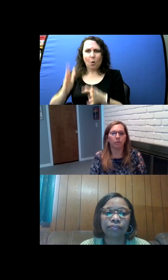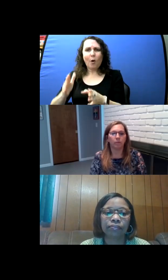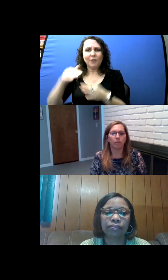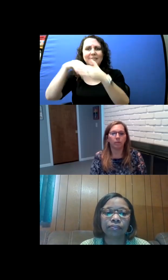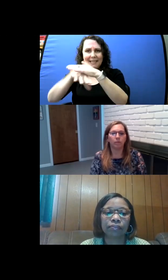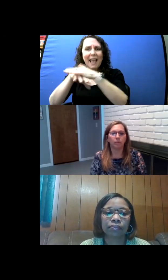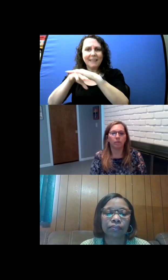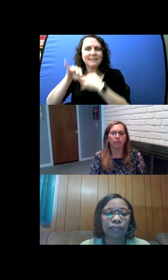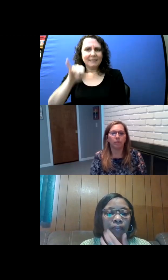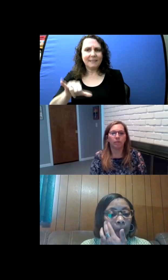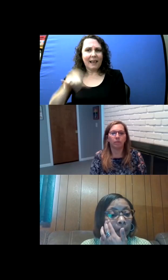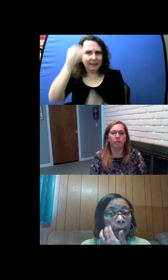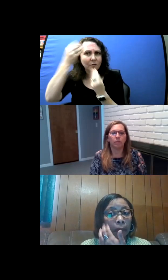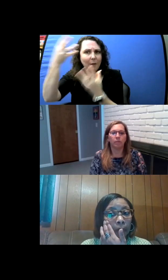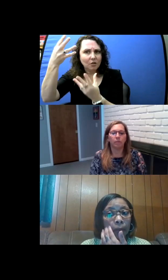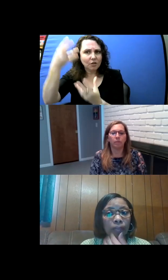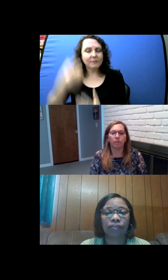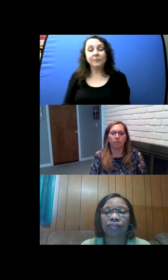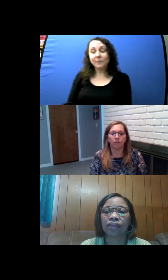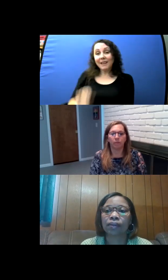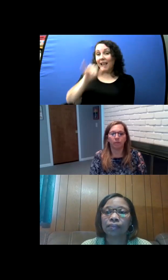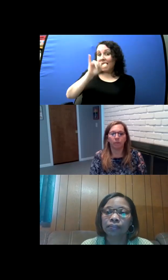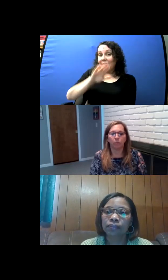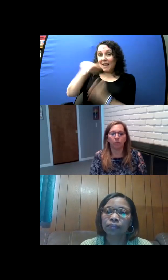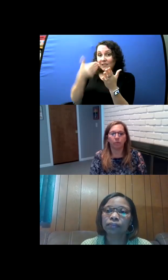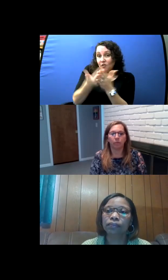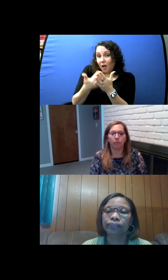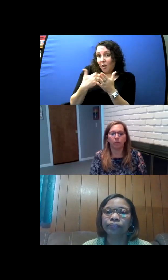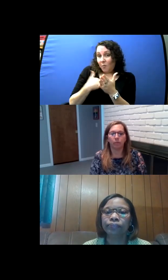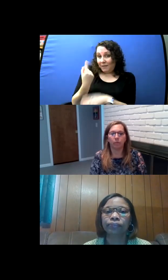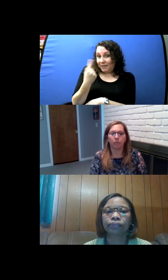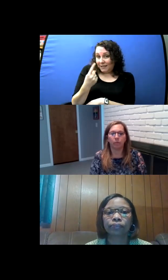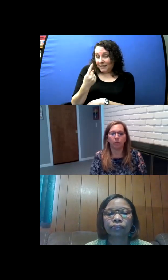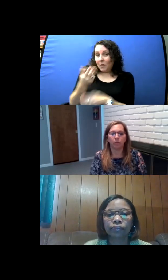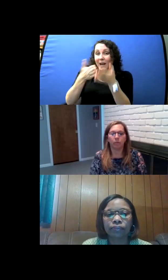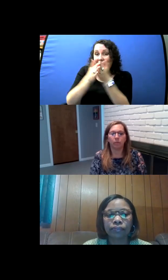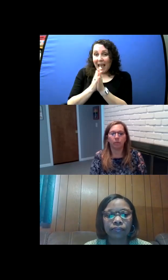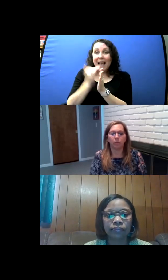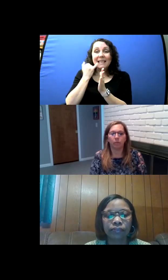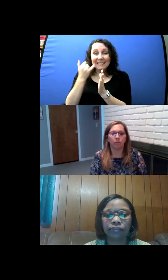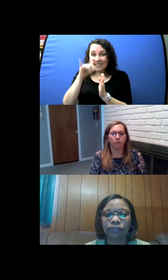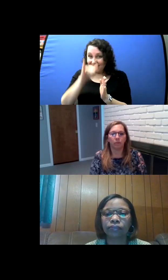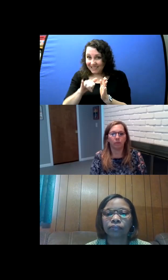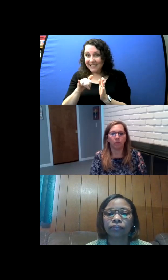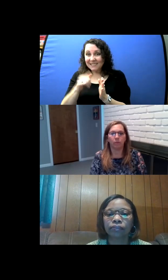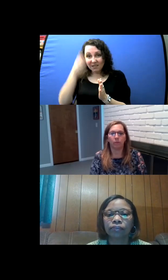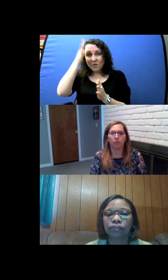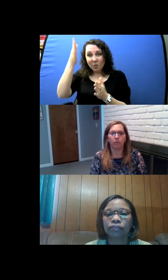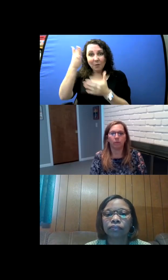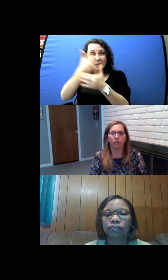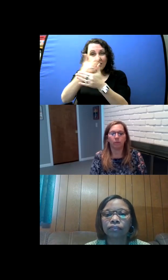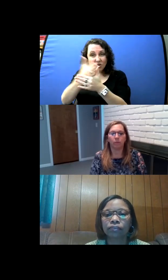Okay. That is it. We have someone that asked if will this recording be shared, but I don't